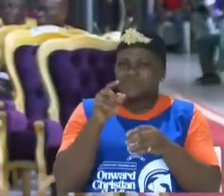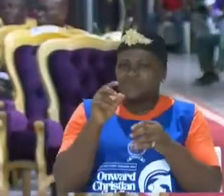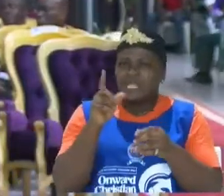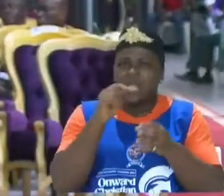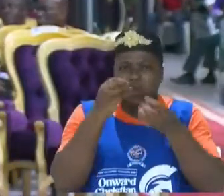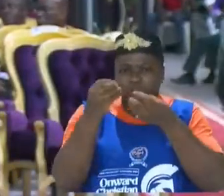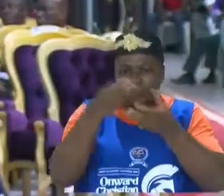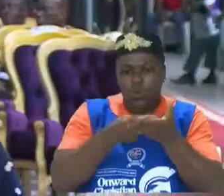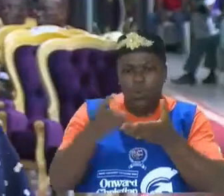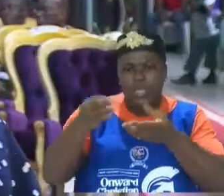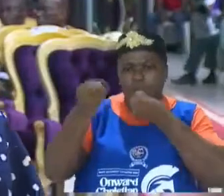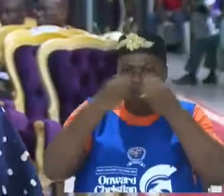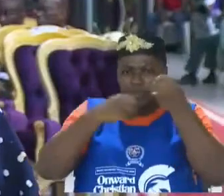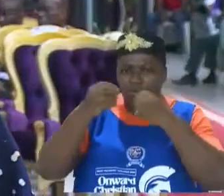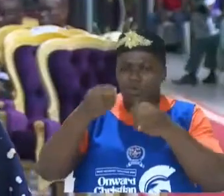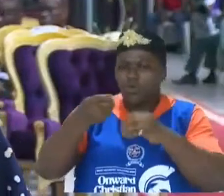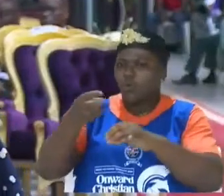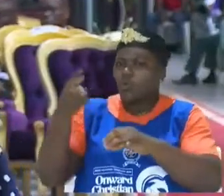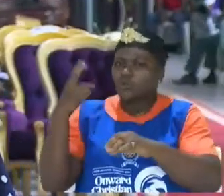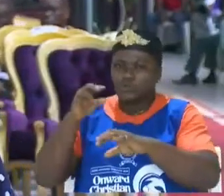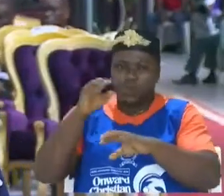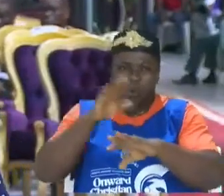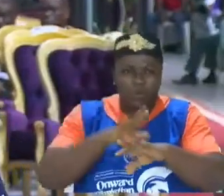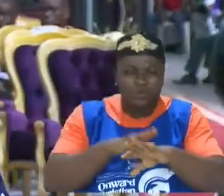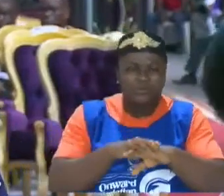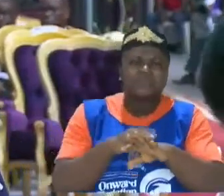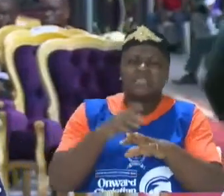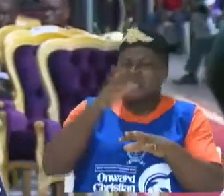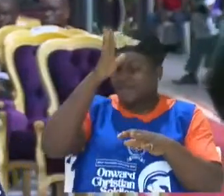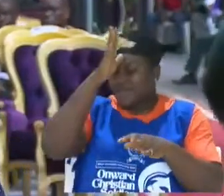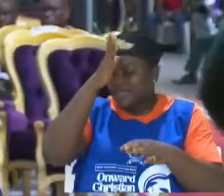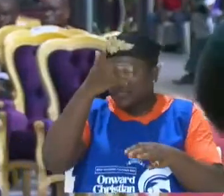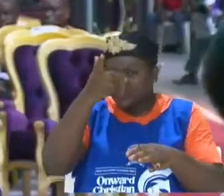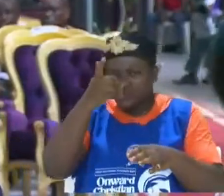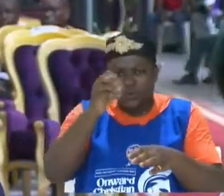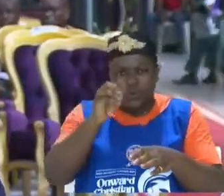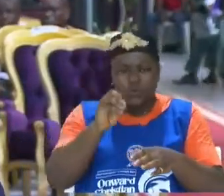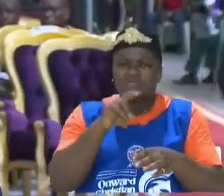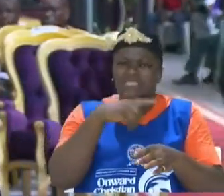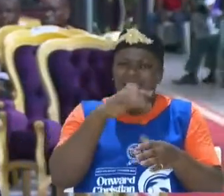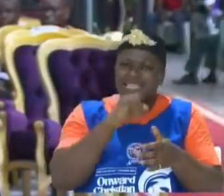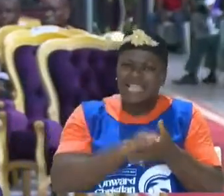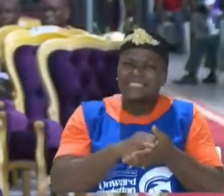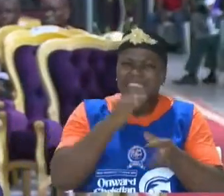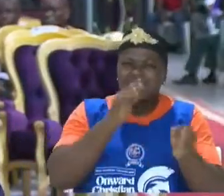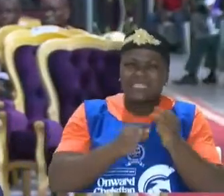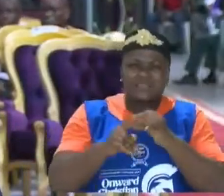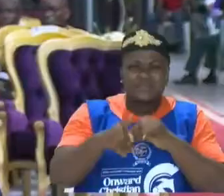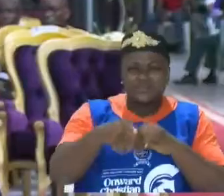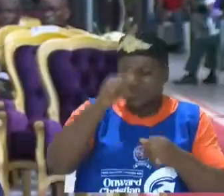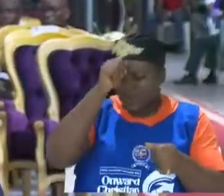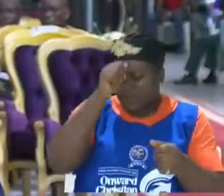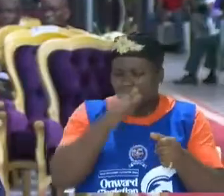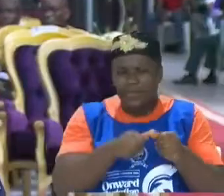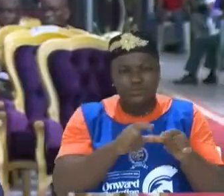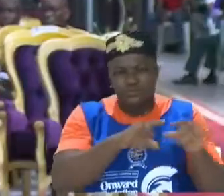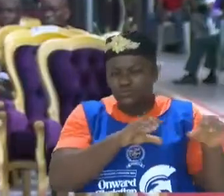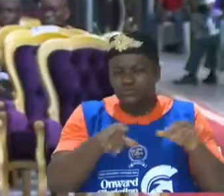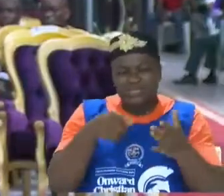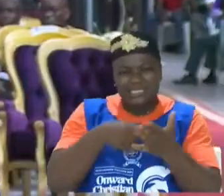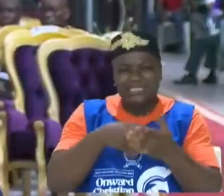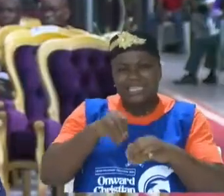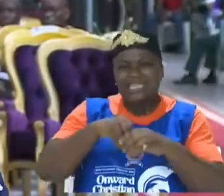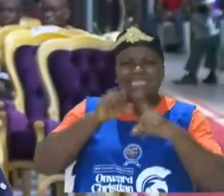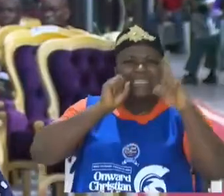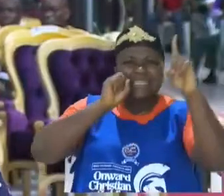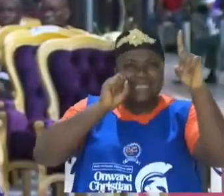Daddy Gio said, if you must remember to do this in his name, that means